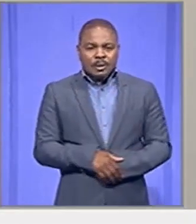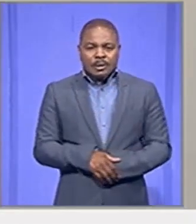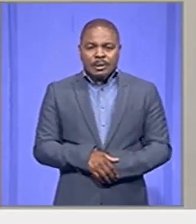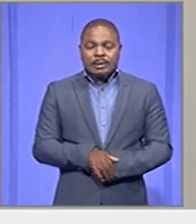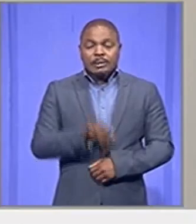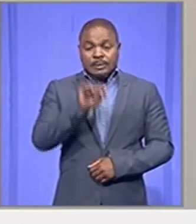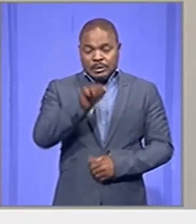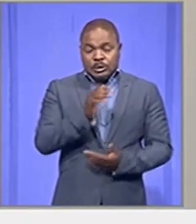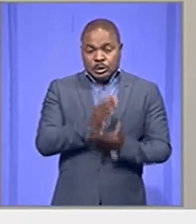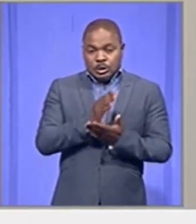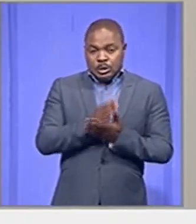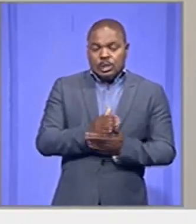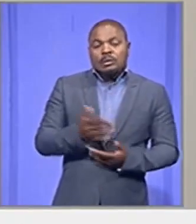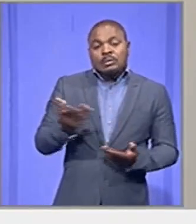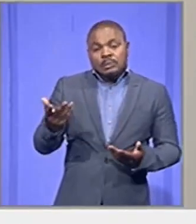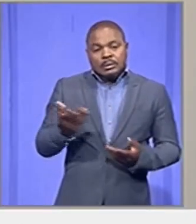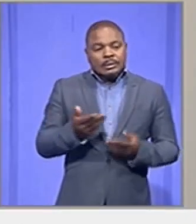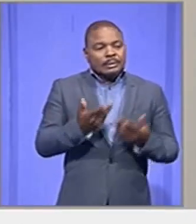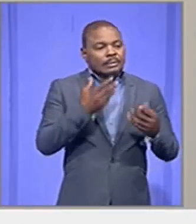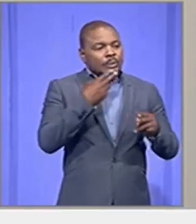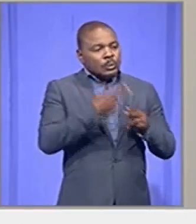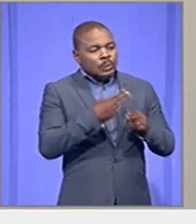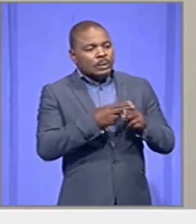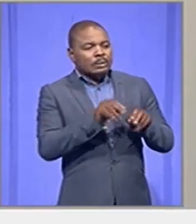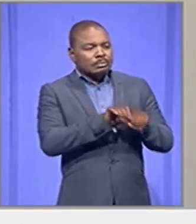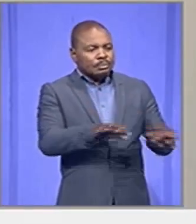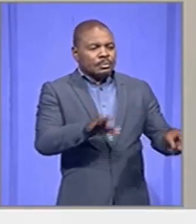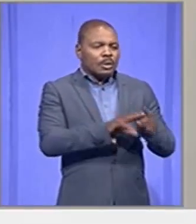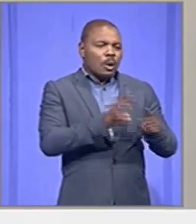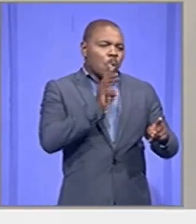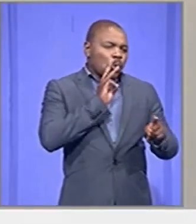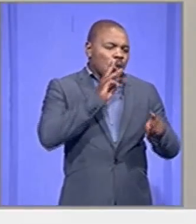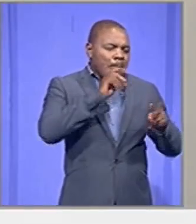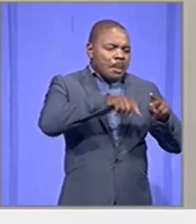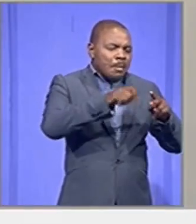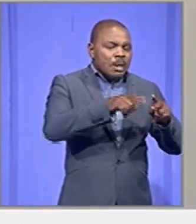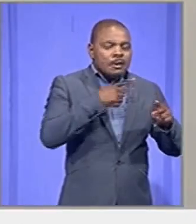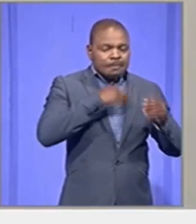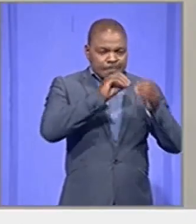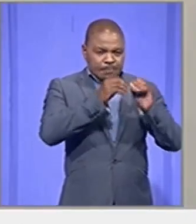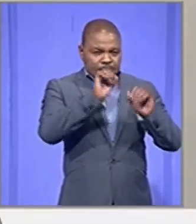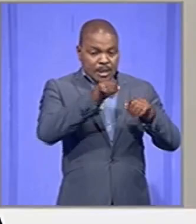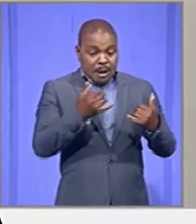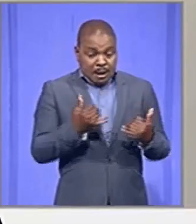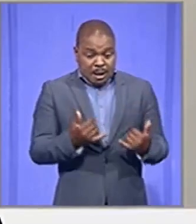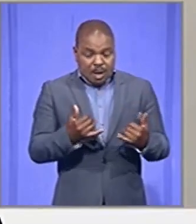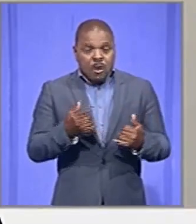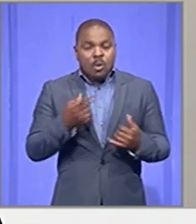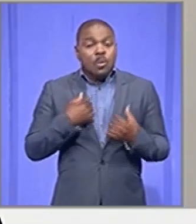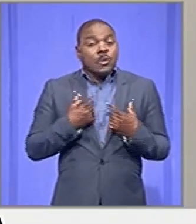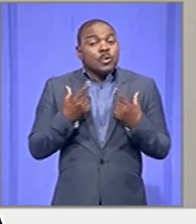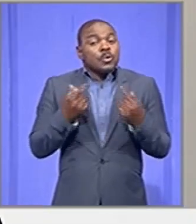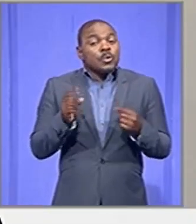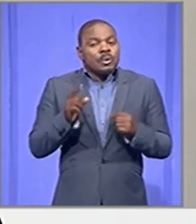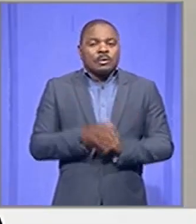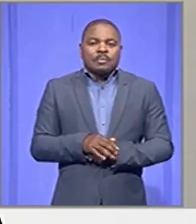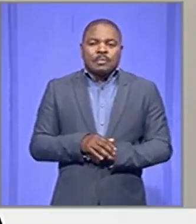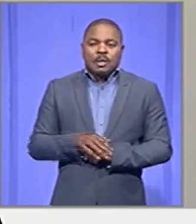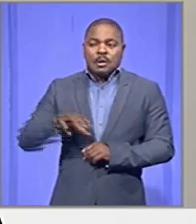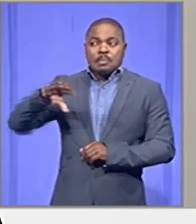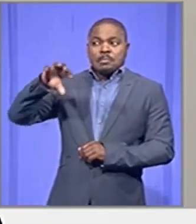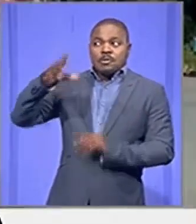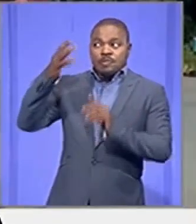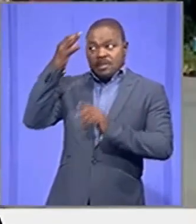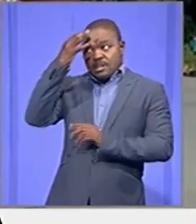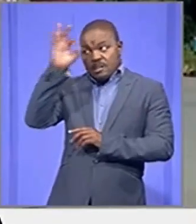ensure that we deal with spillages, water leakages. One of the things that we are doing currently is making sure that we interact with the